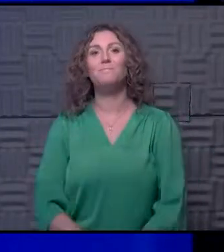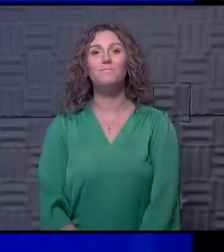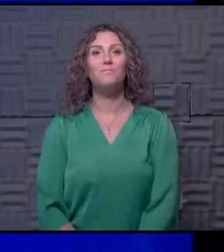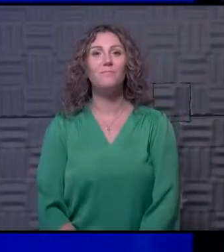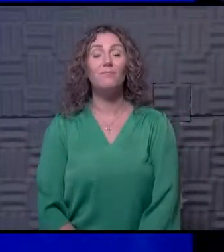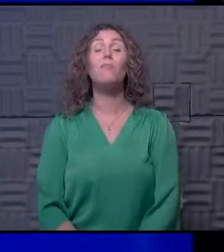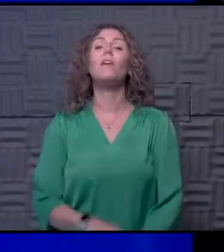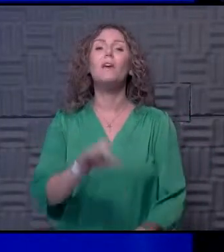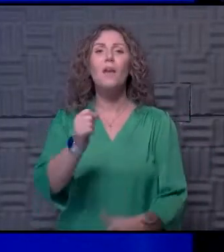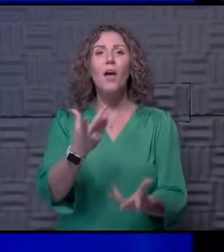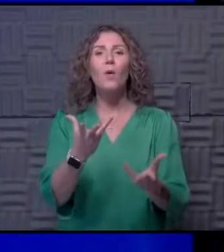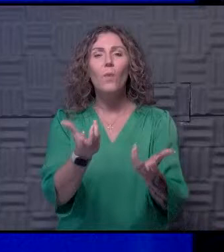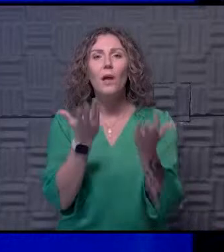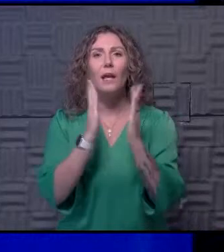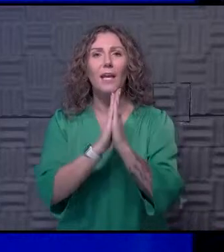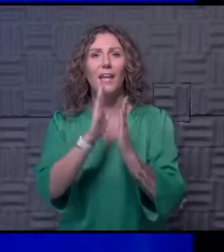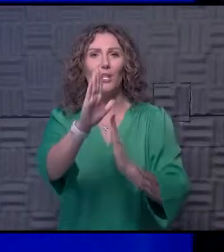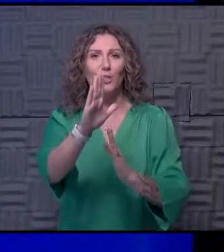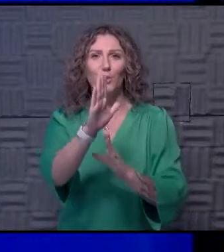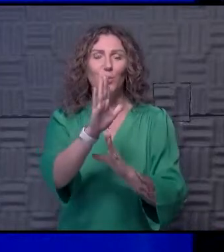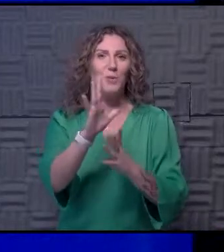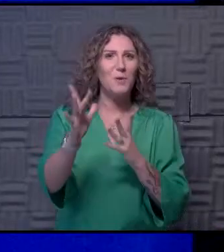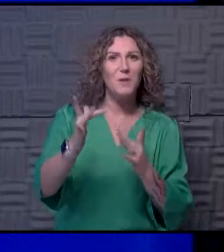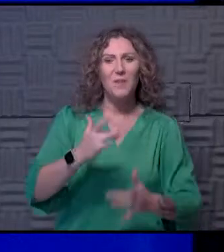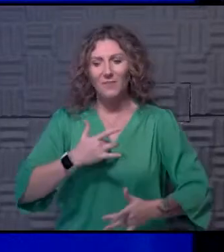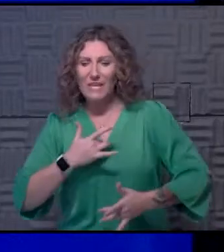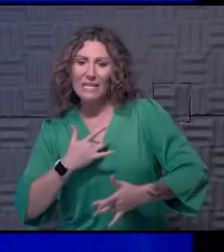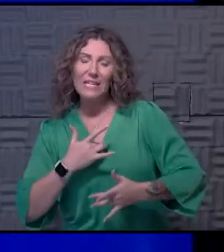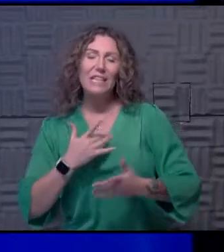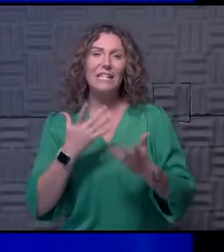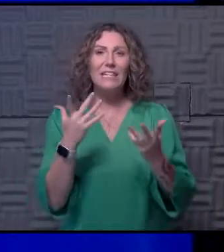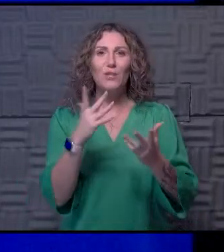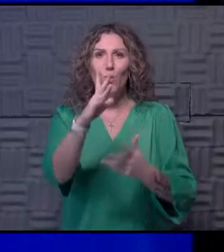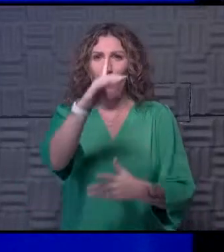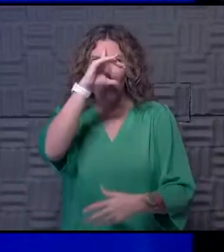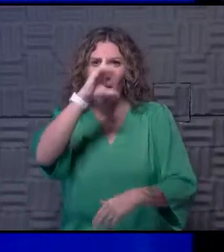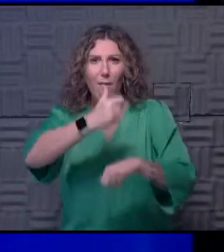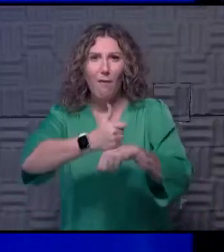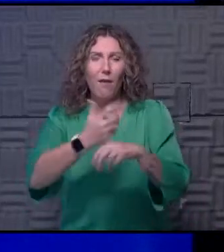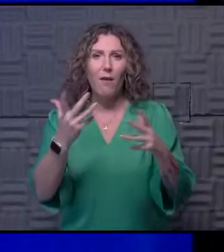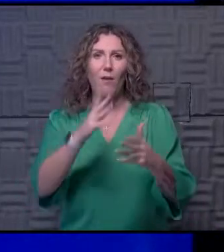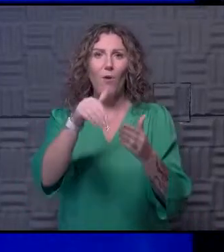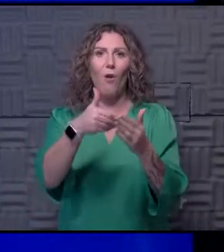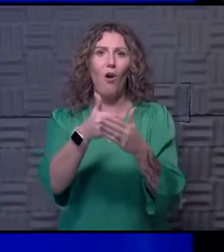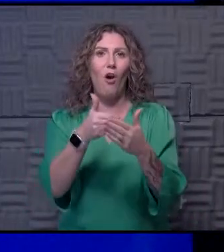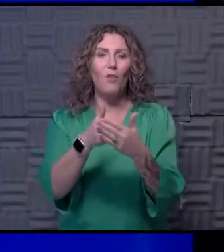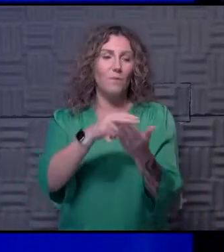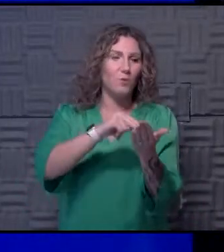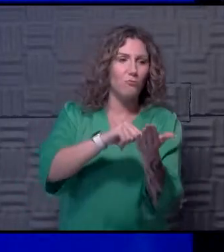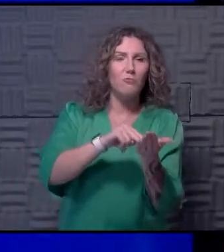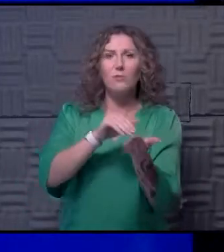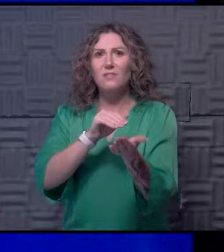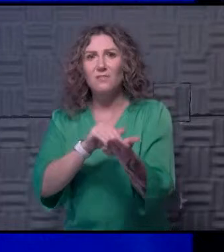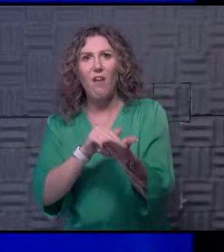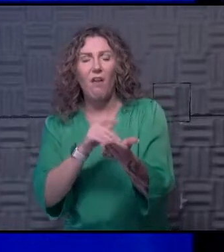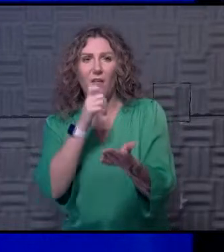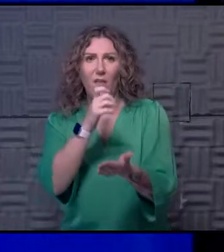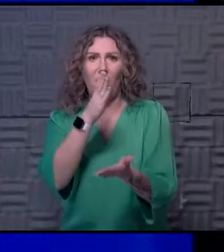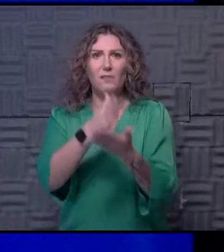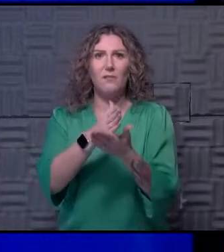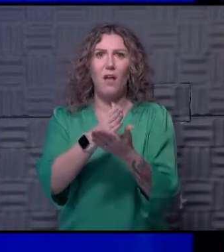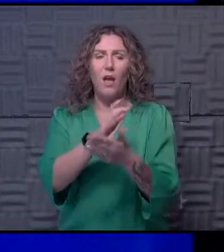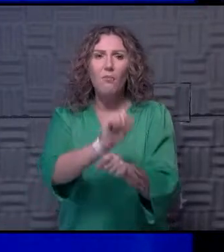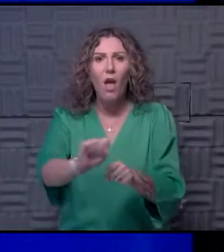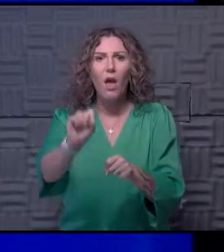I was going to ask what your spirits are, what your mindset is with all these frontline workers who have just been nonstop dealing with